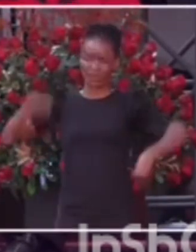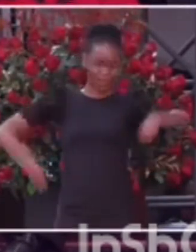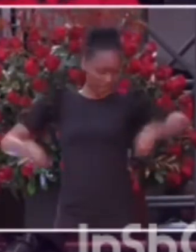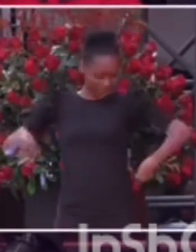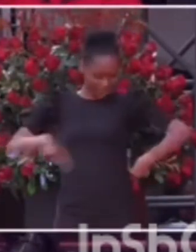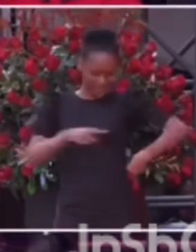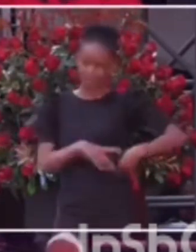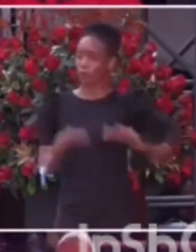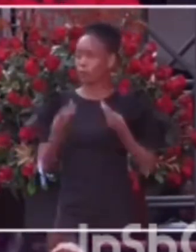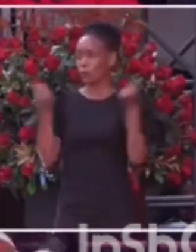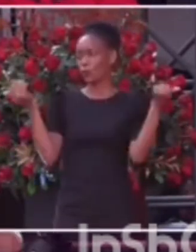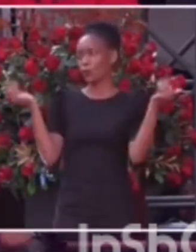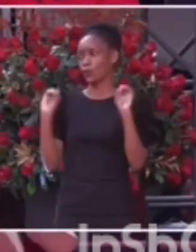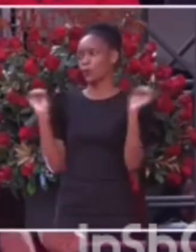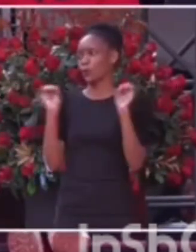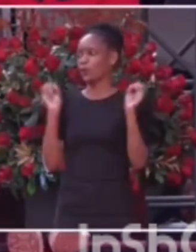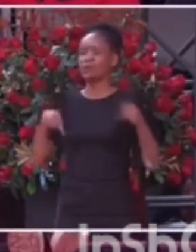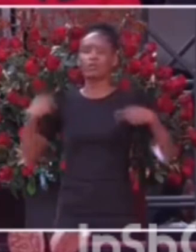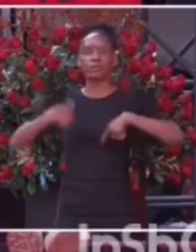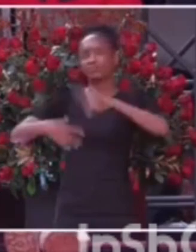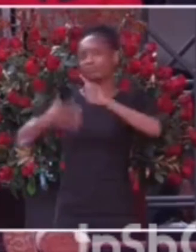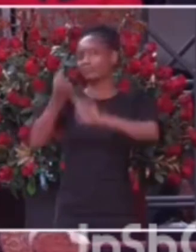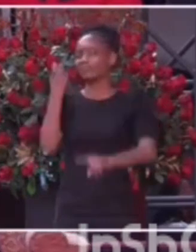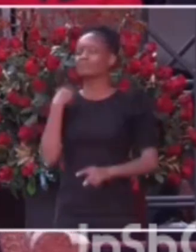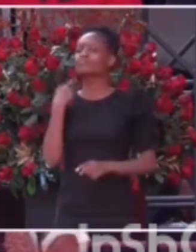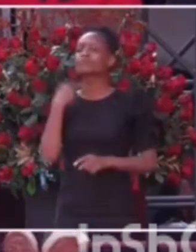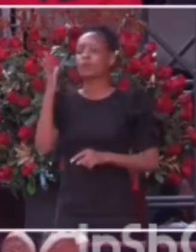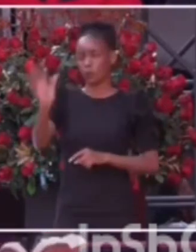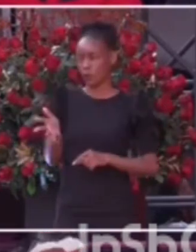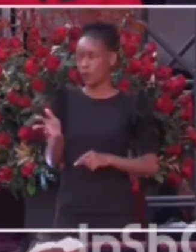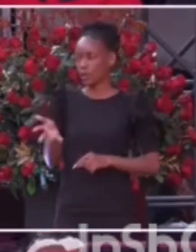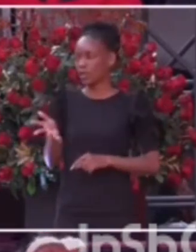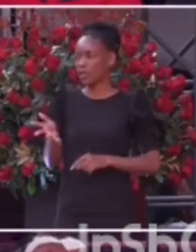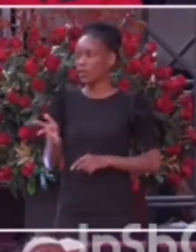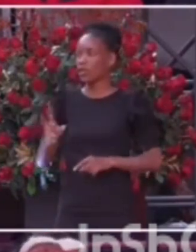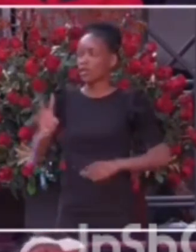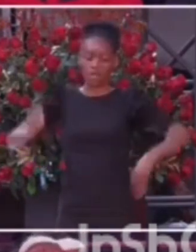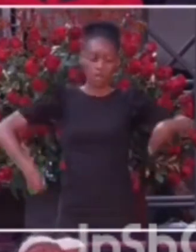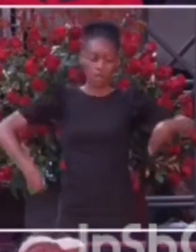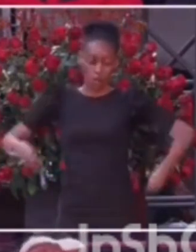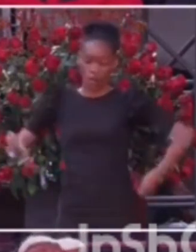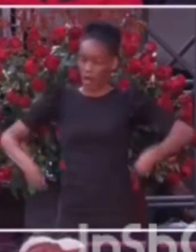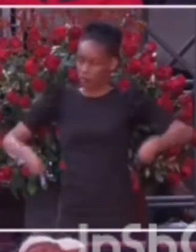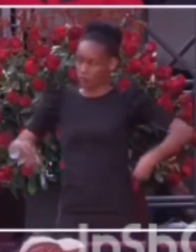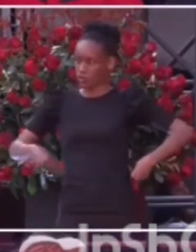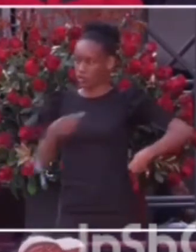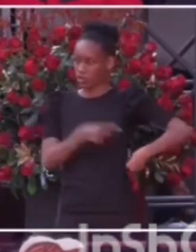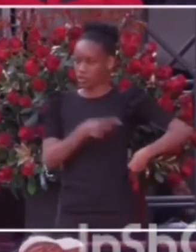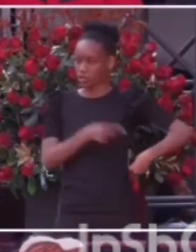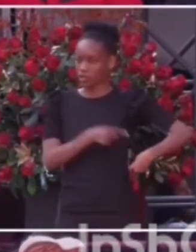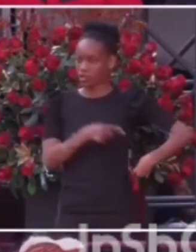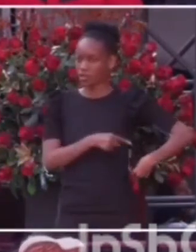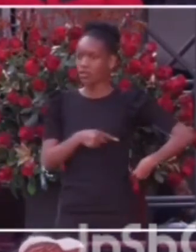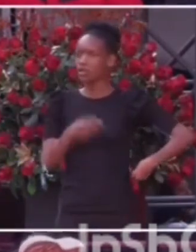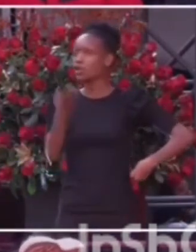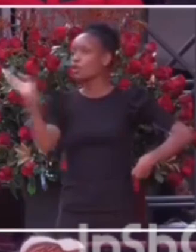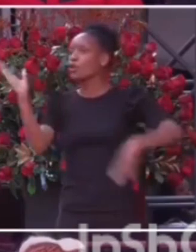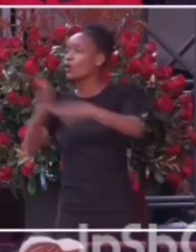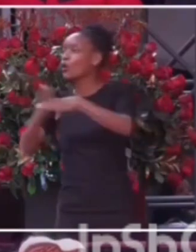corruption, we will never achieve anything. Corruption is what made you